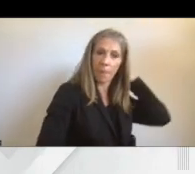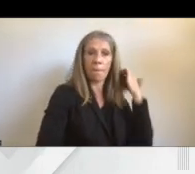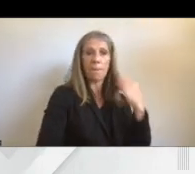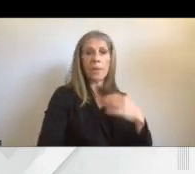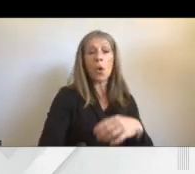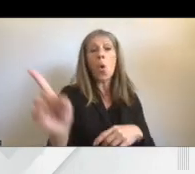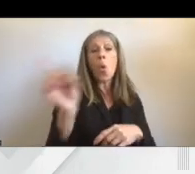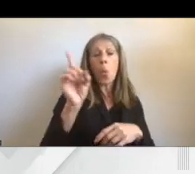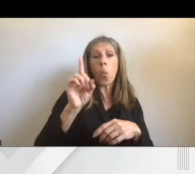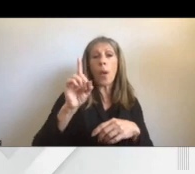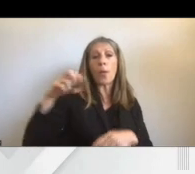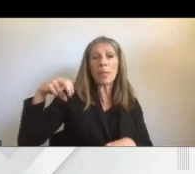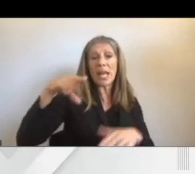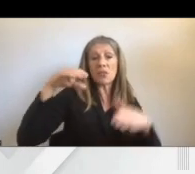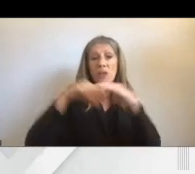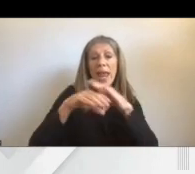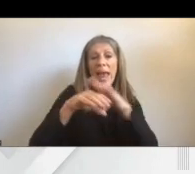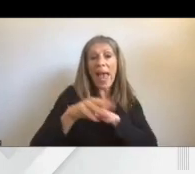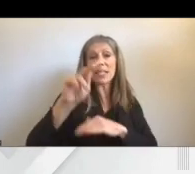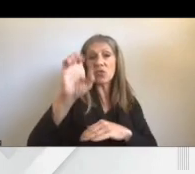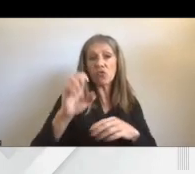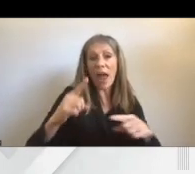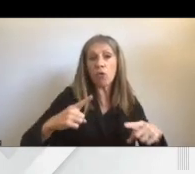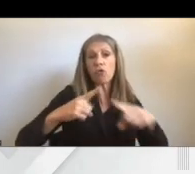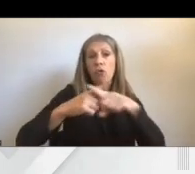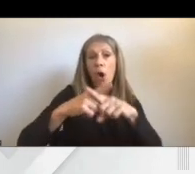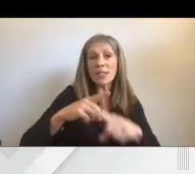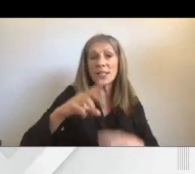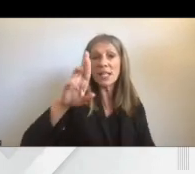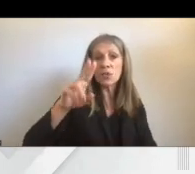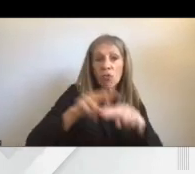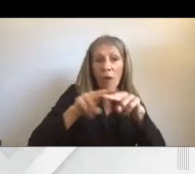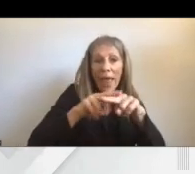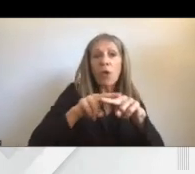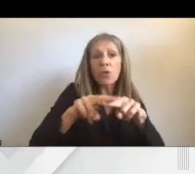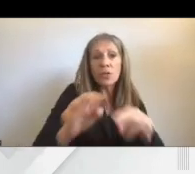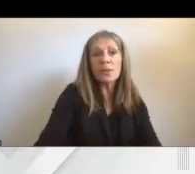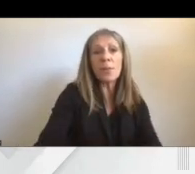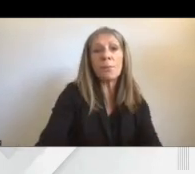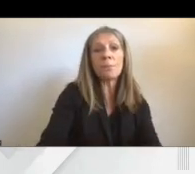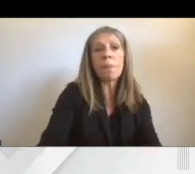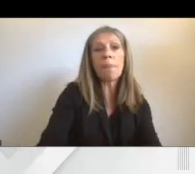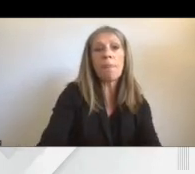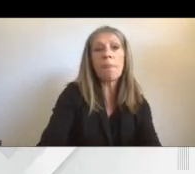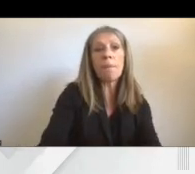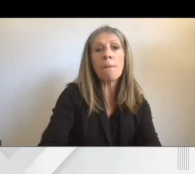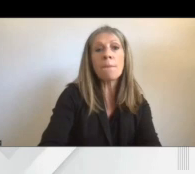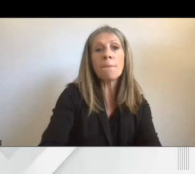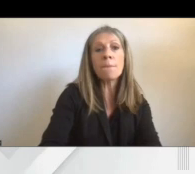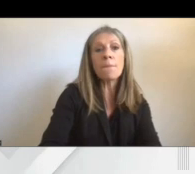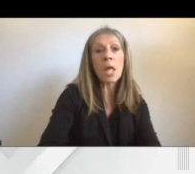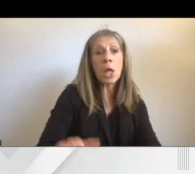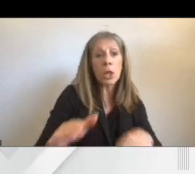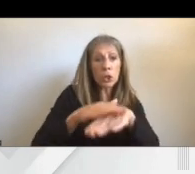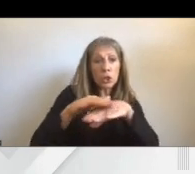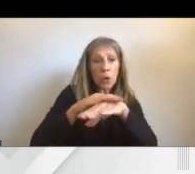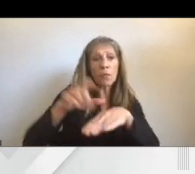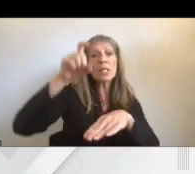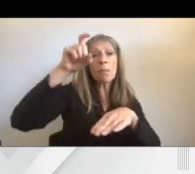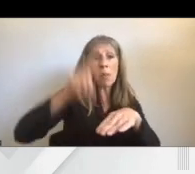Where a pedestrian access route crosses rails at grade, the pedestrian access route surface must